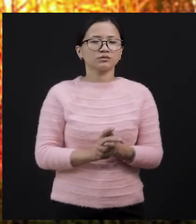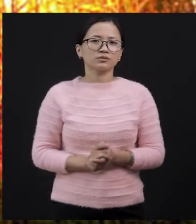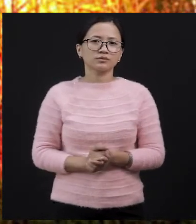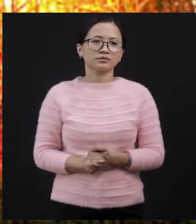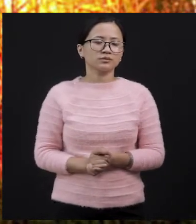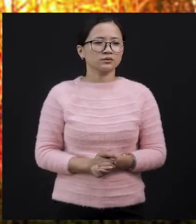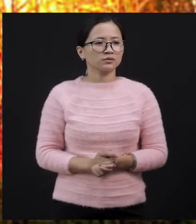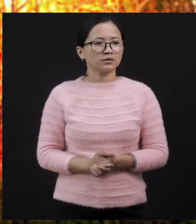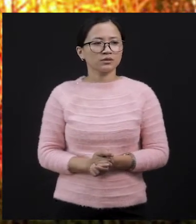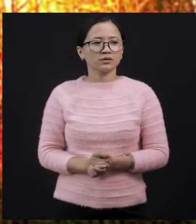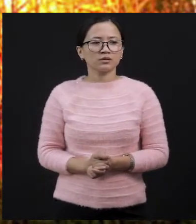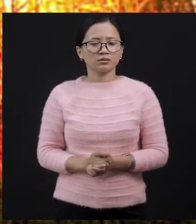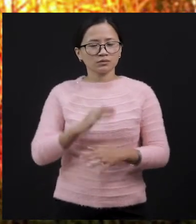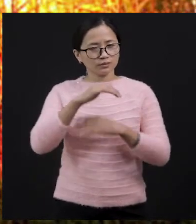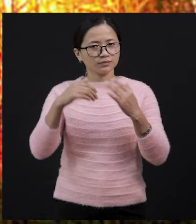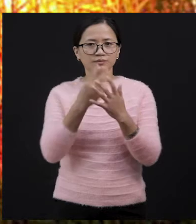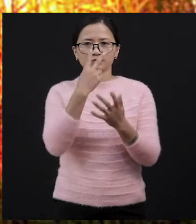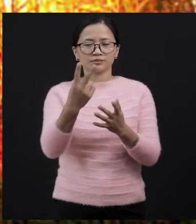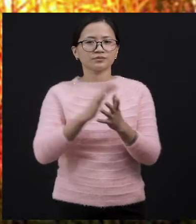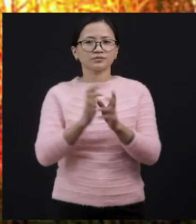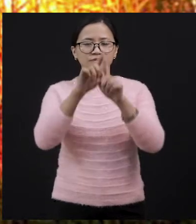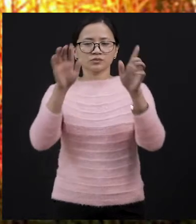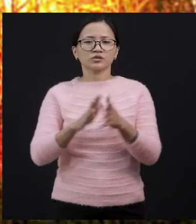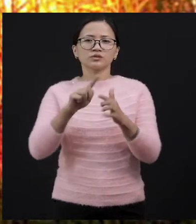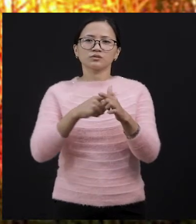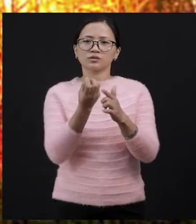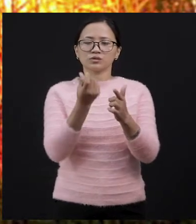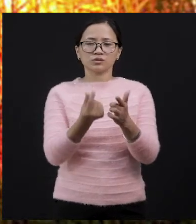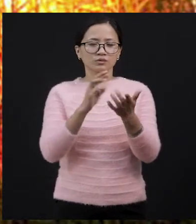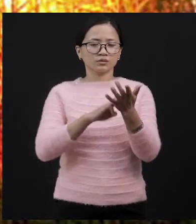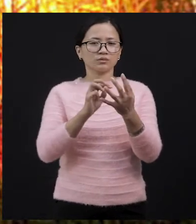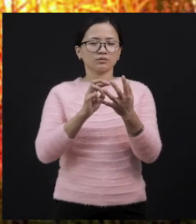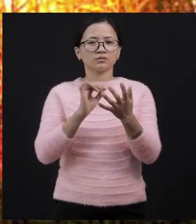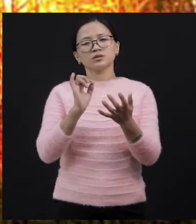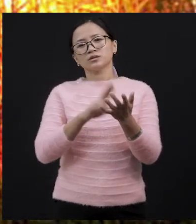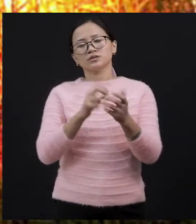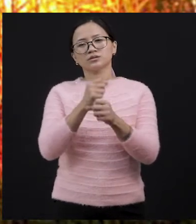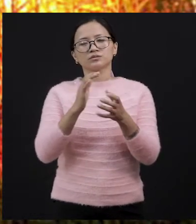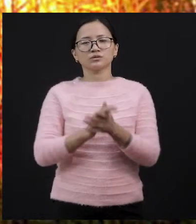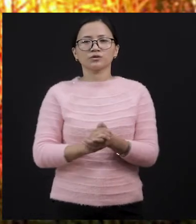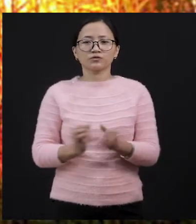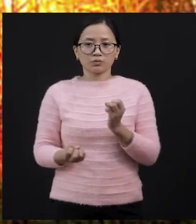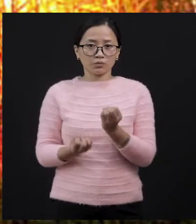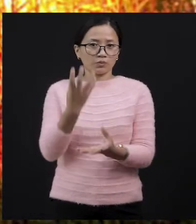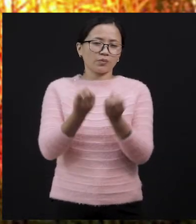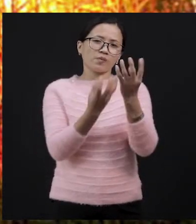purposes. Right? For zooming, we have to burn the forest.